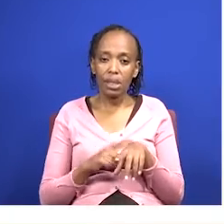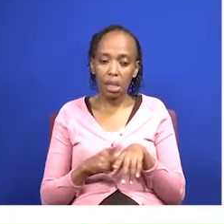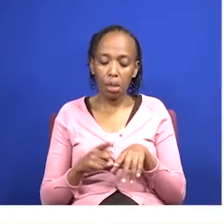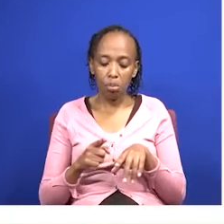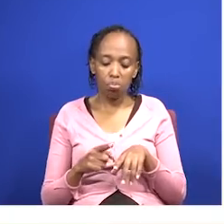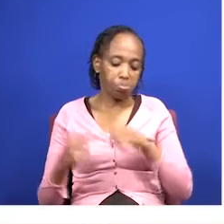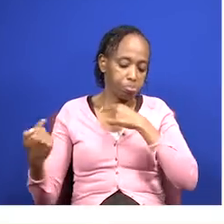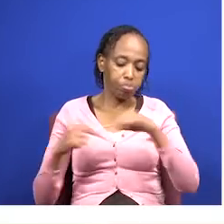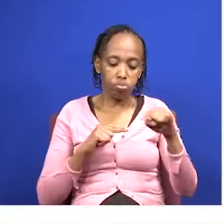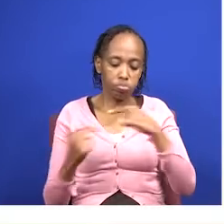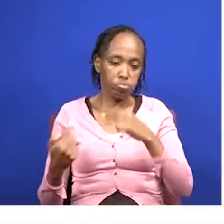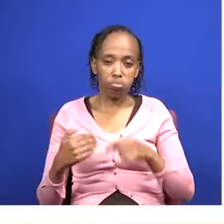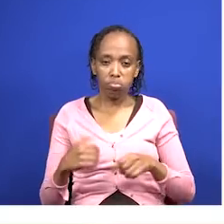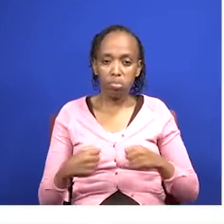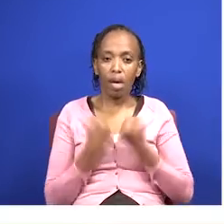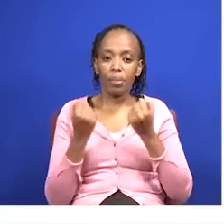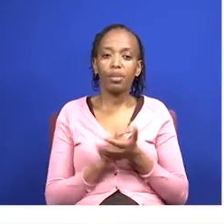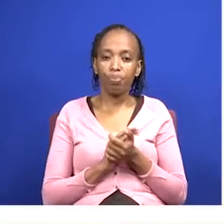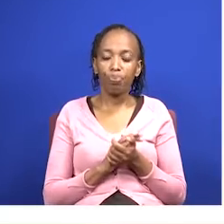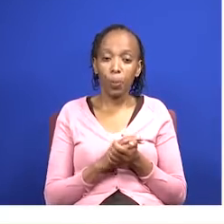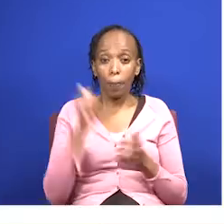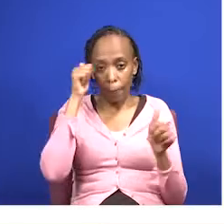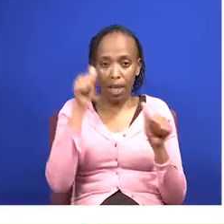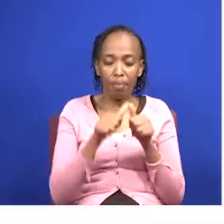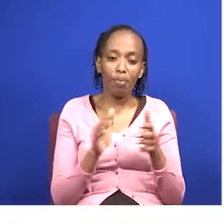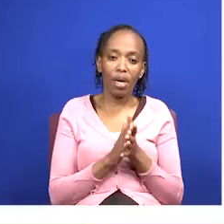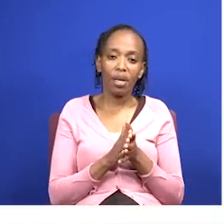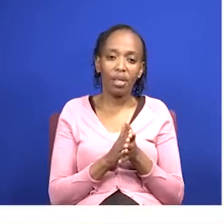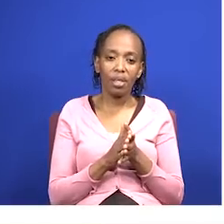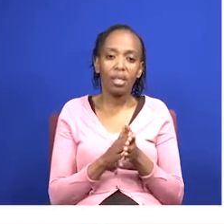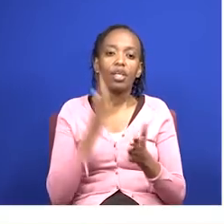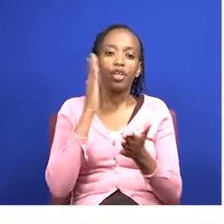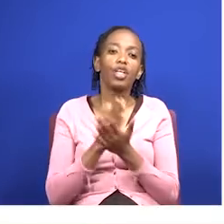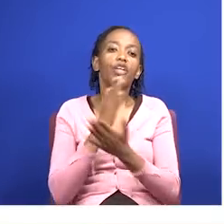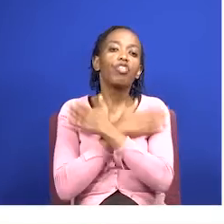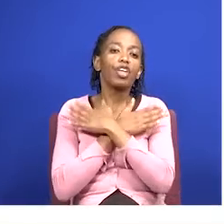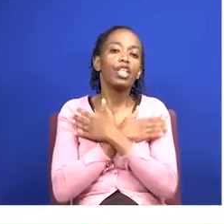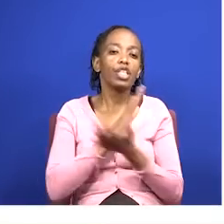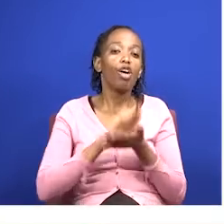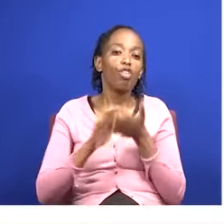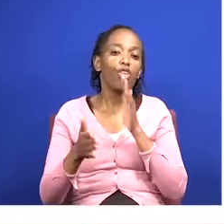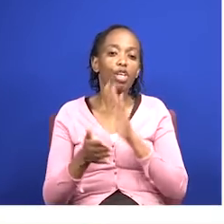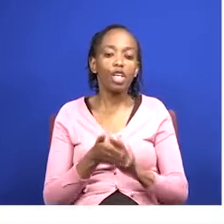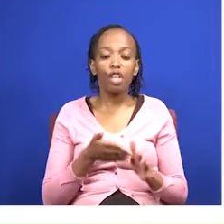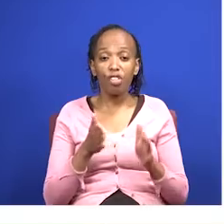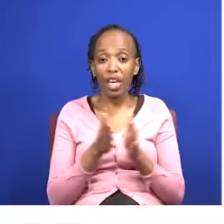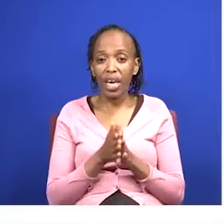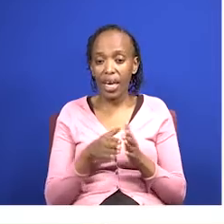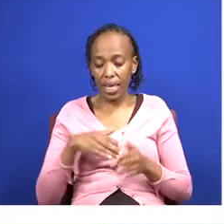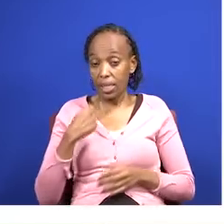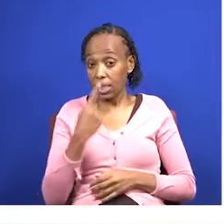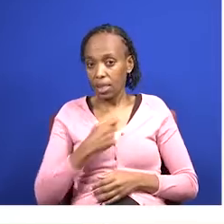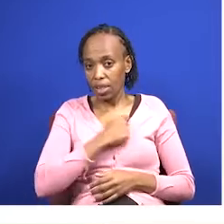But when disagreements come, because this is life, remember this, real friends forgive